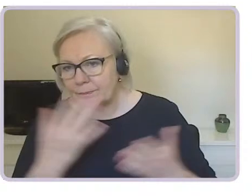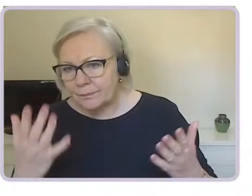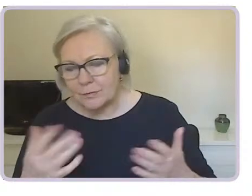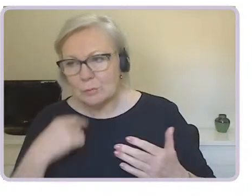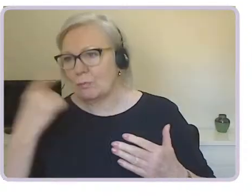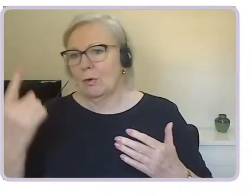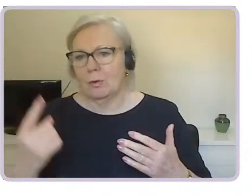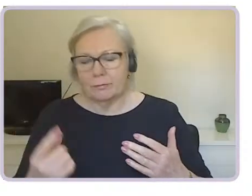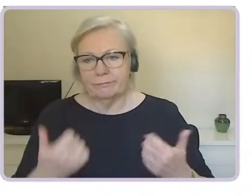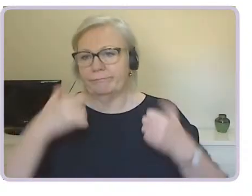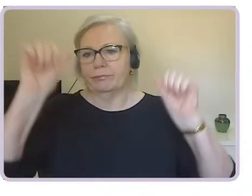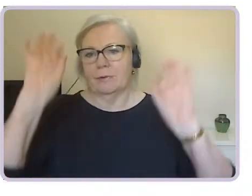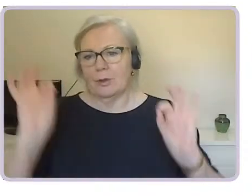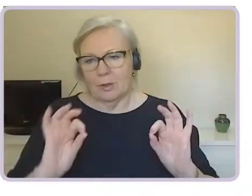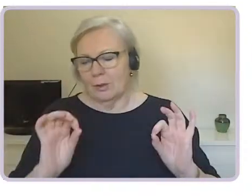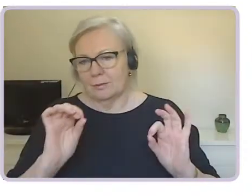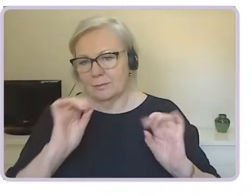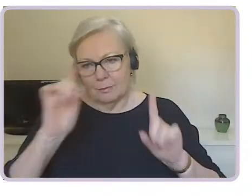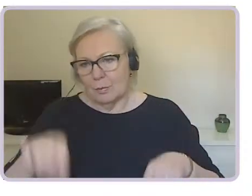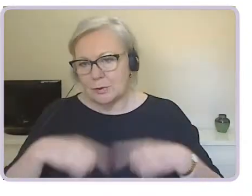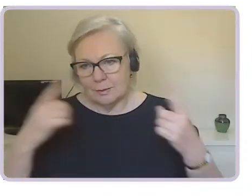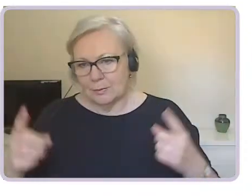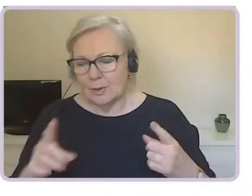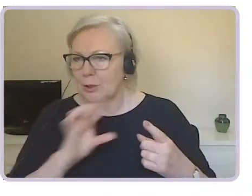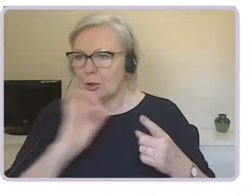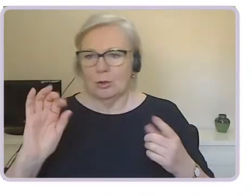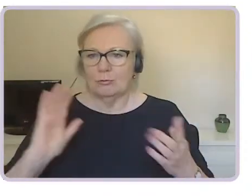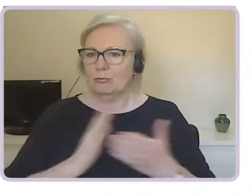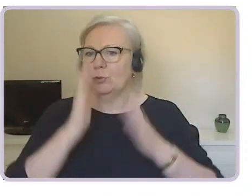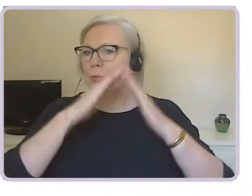every disaster. That would not be realistic.